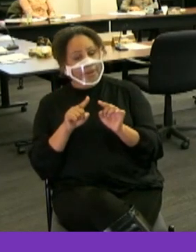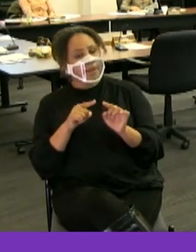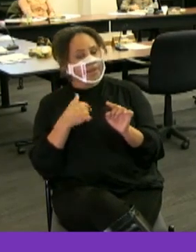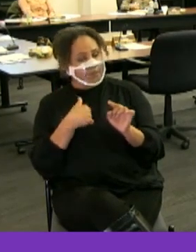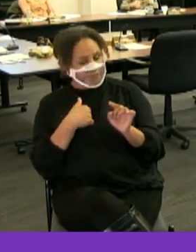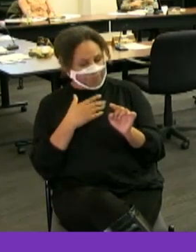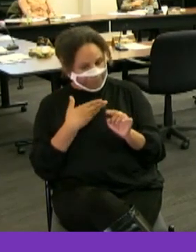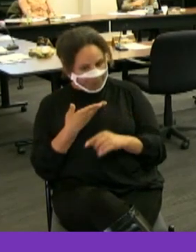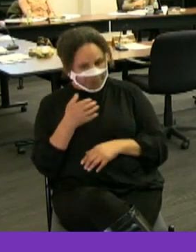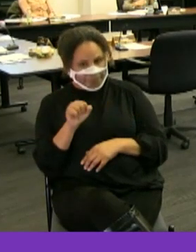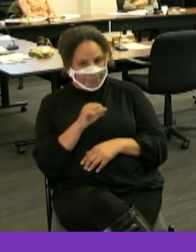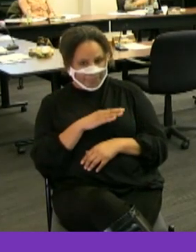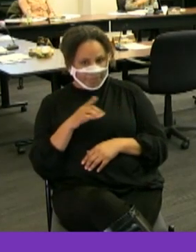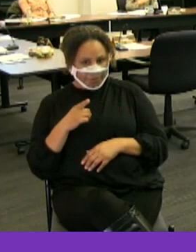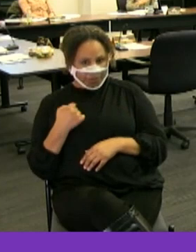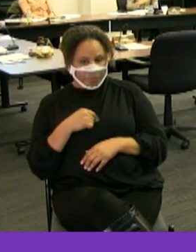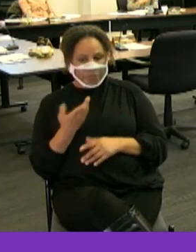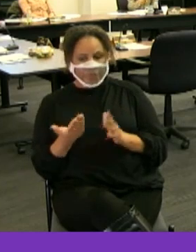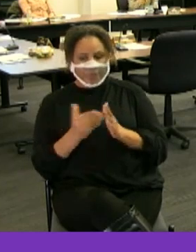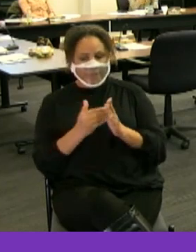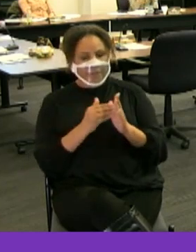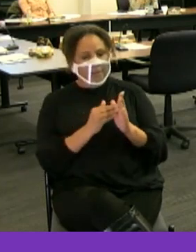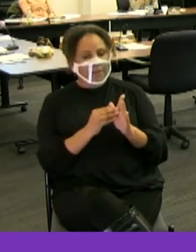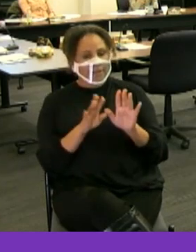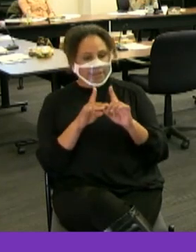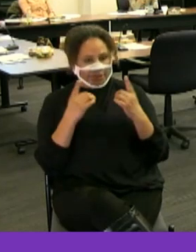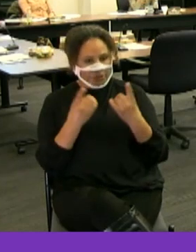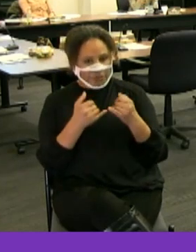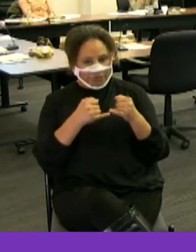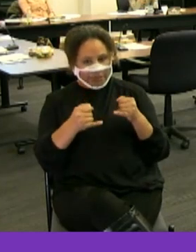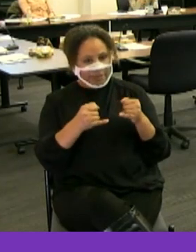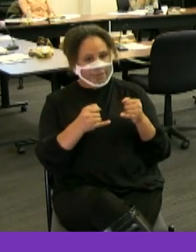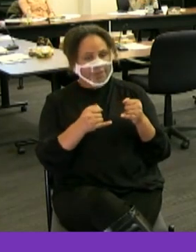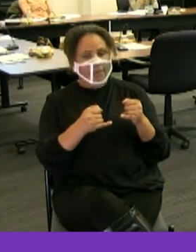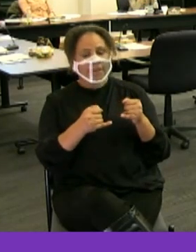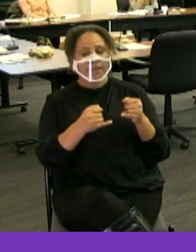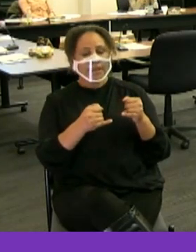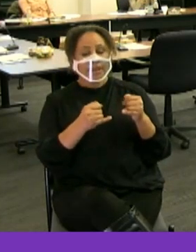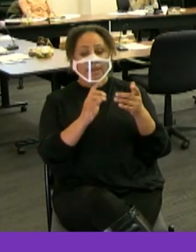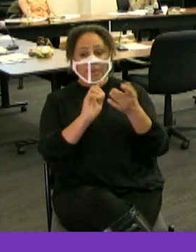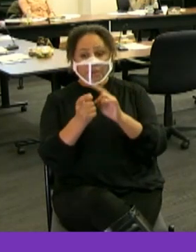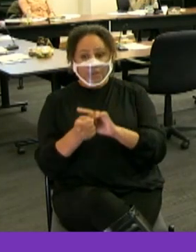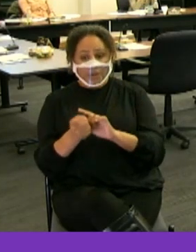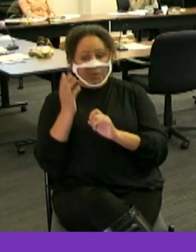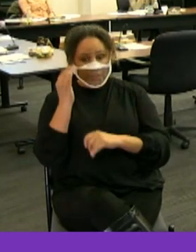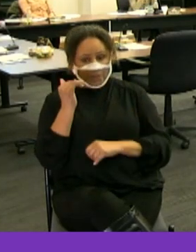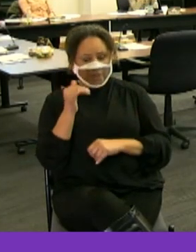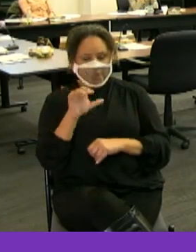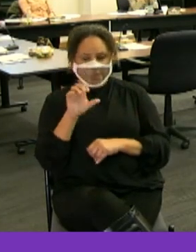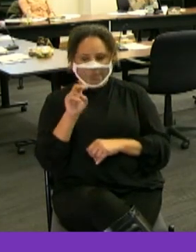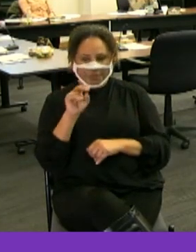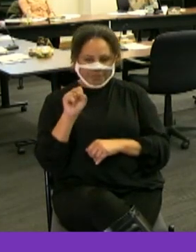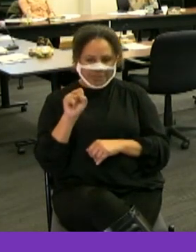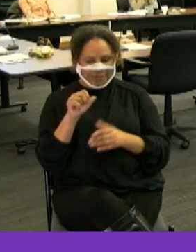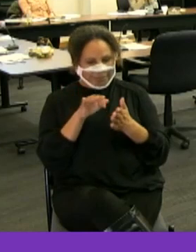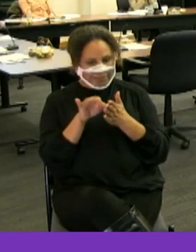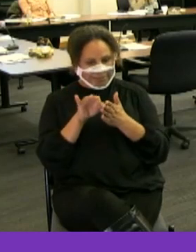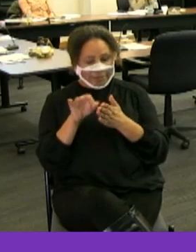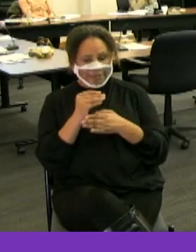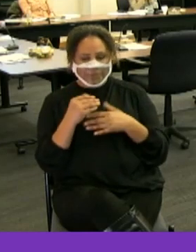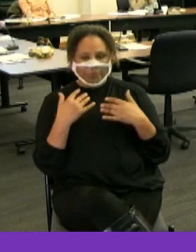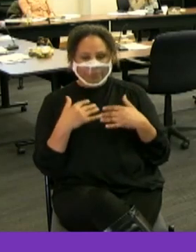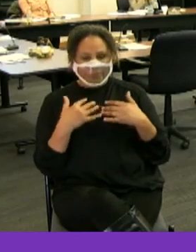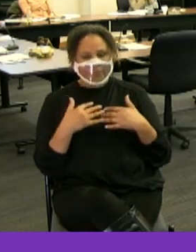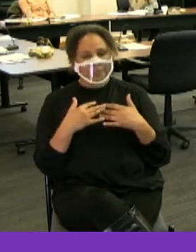board is that we are going to be redistricting. You're all aware of the census count. And so one of the kind of bittersweet moments of our meetings with